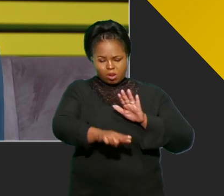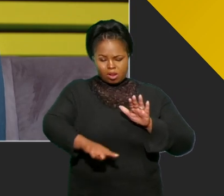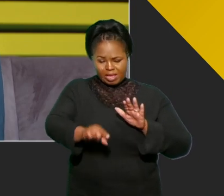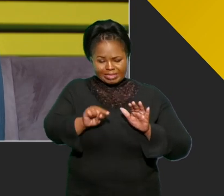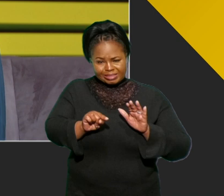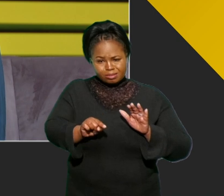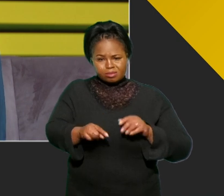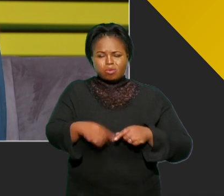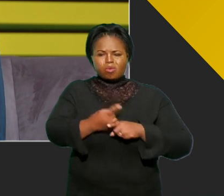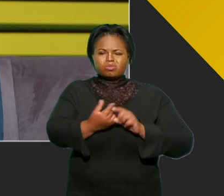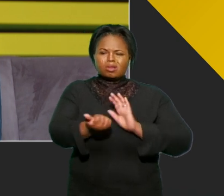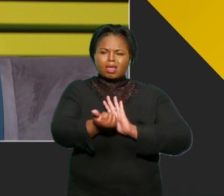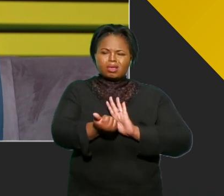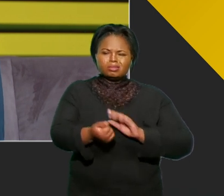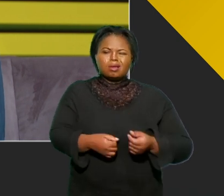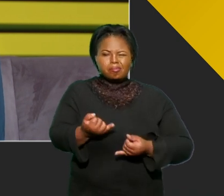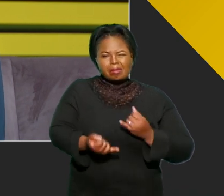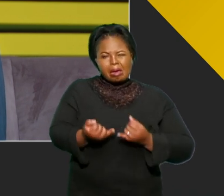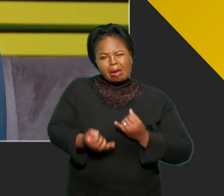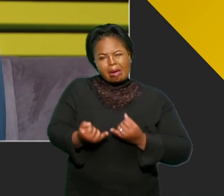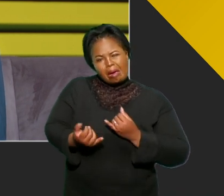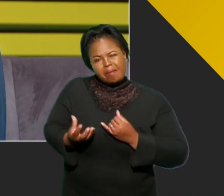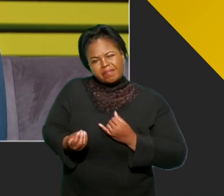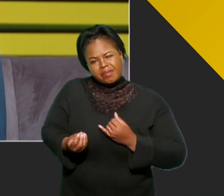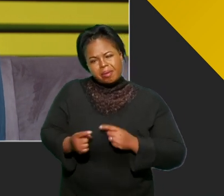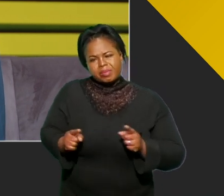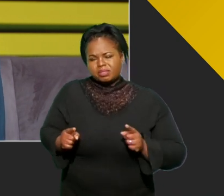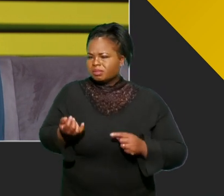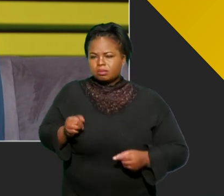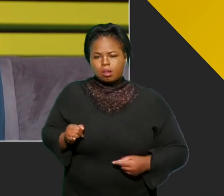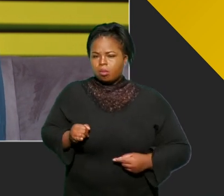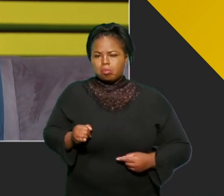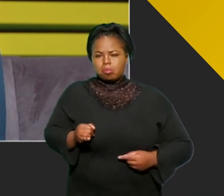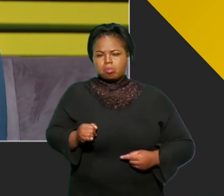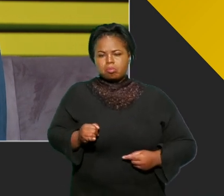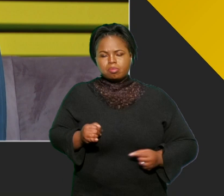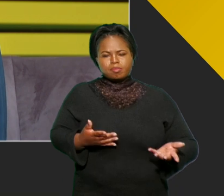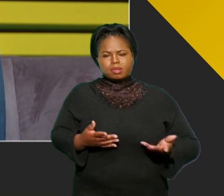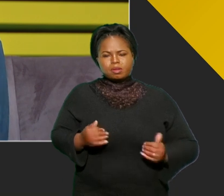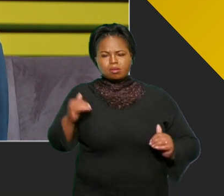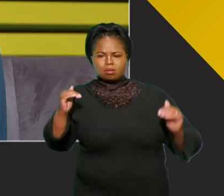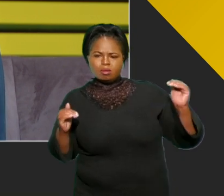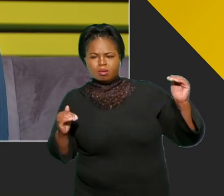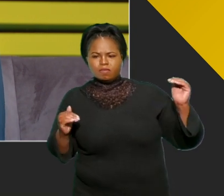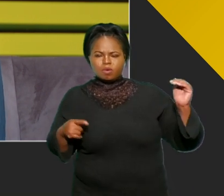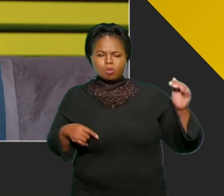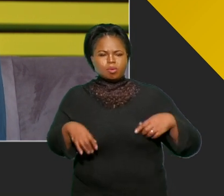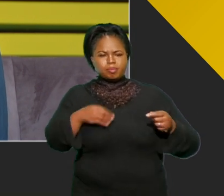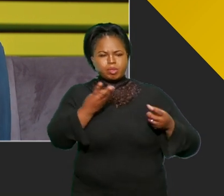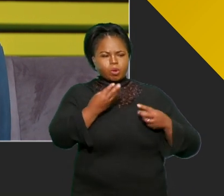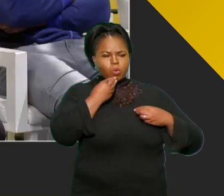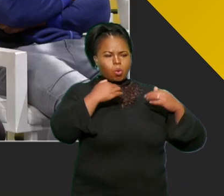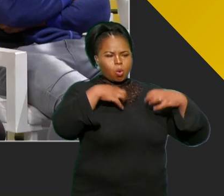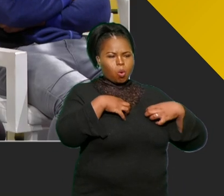that act had flaws in many ways, but it regulated the imbalance of power between tenant and landlord,